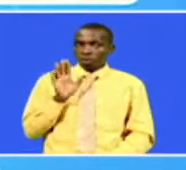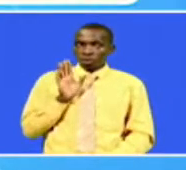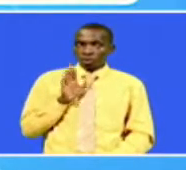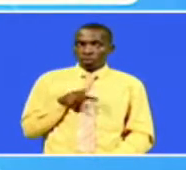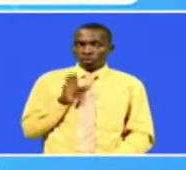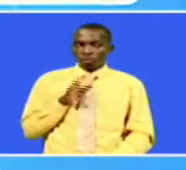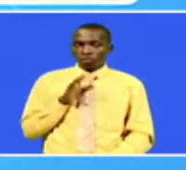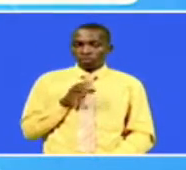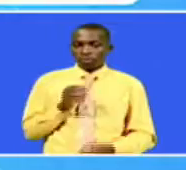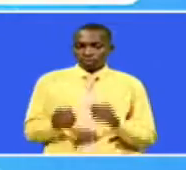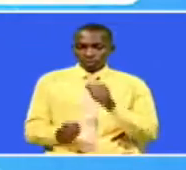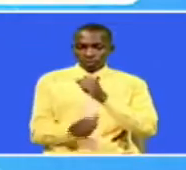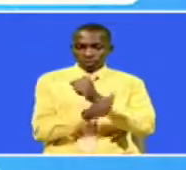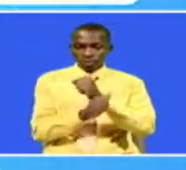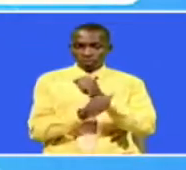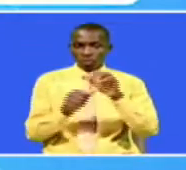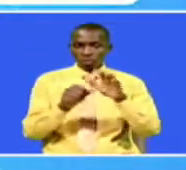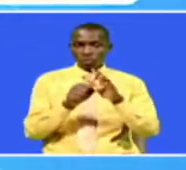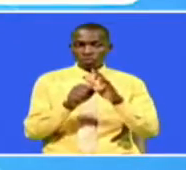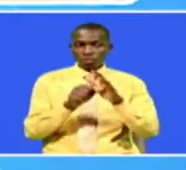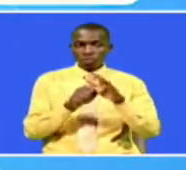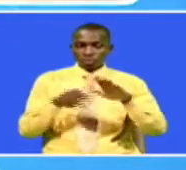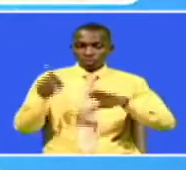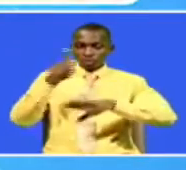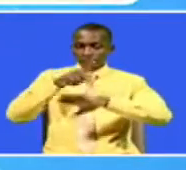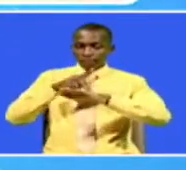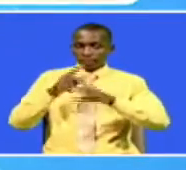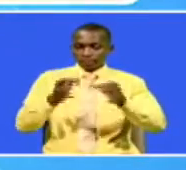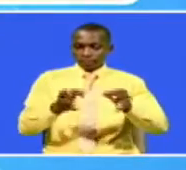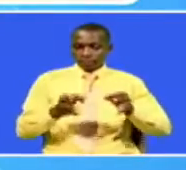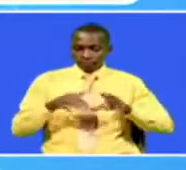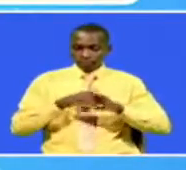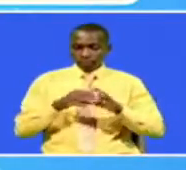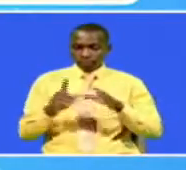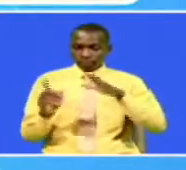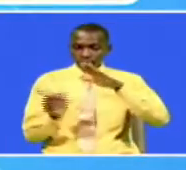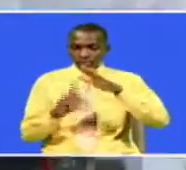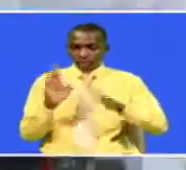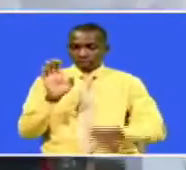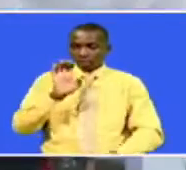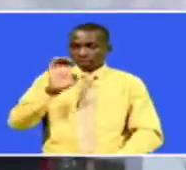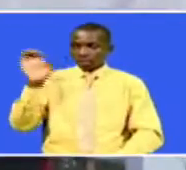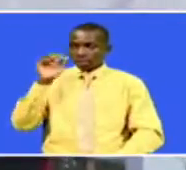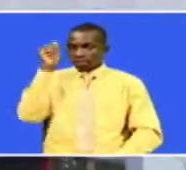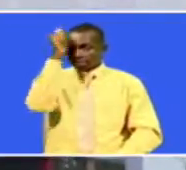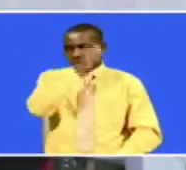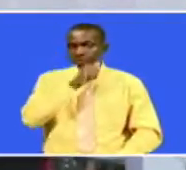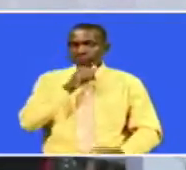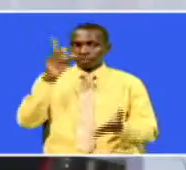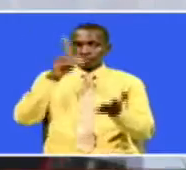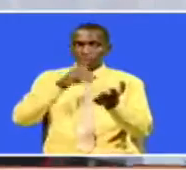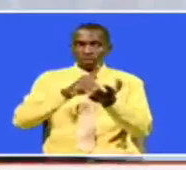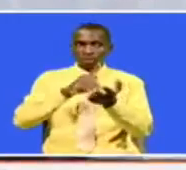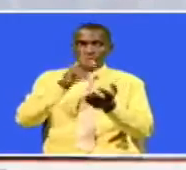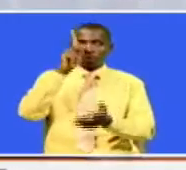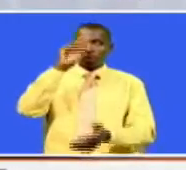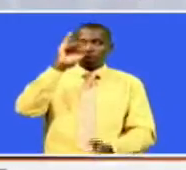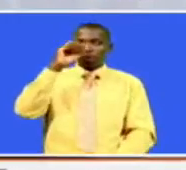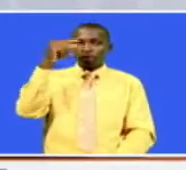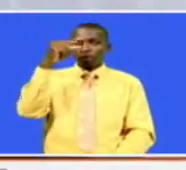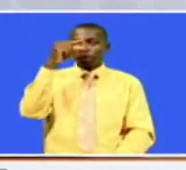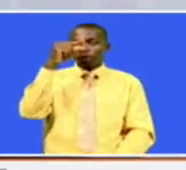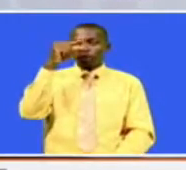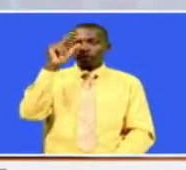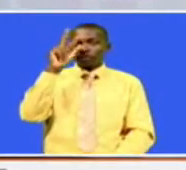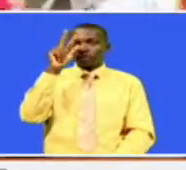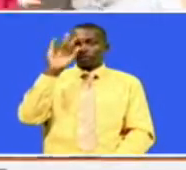threat to the Mara ecosystem. Principal Secretary in the Ministry of East Africa and Community, Dr. Kevit Desai, said